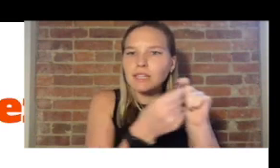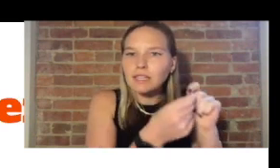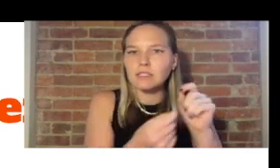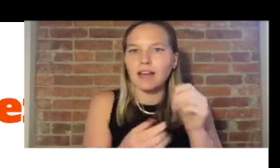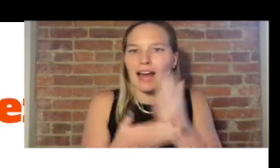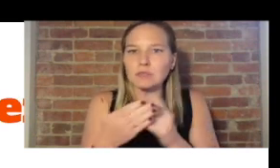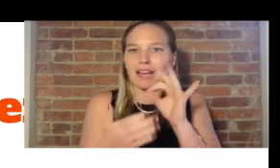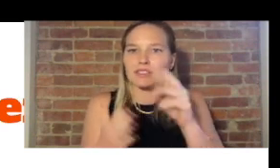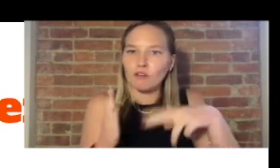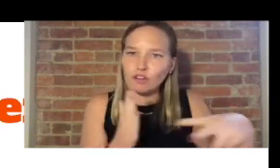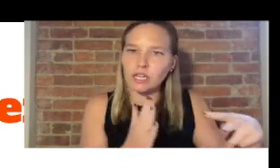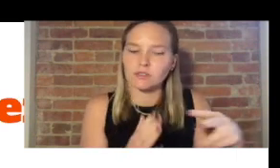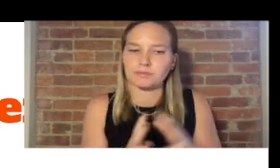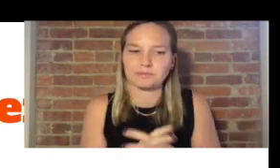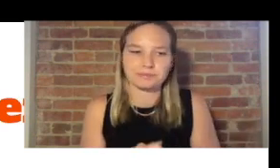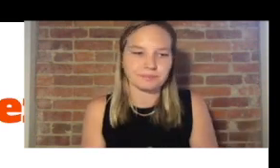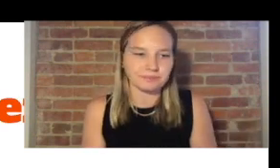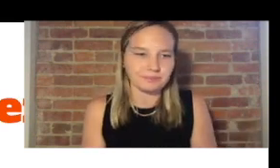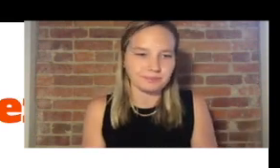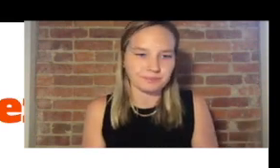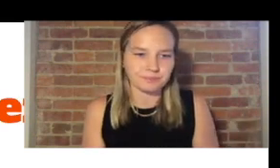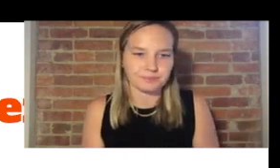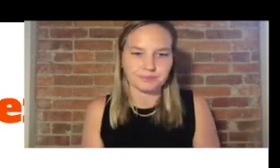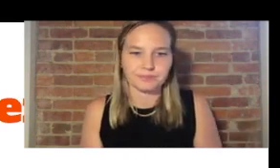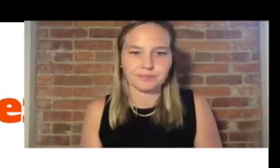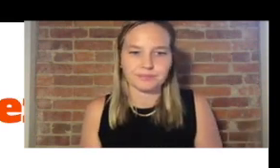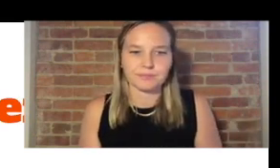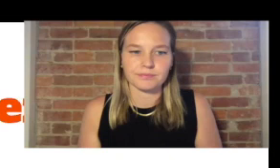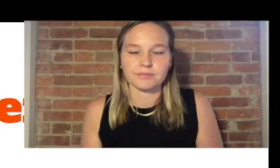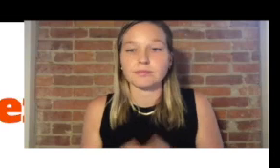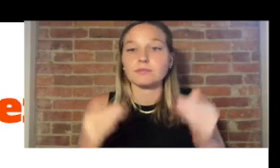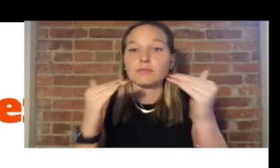especially more support with reading or detailed aspects of reading.